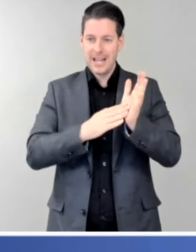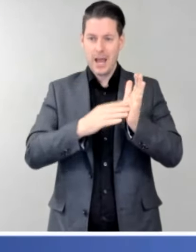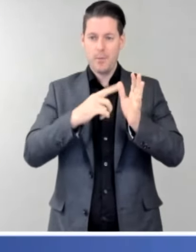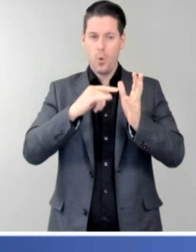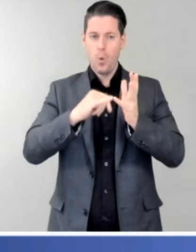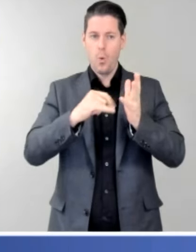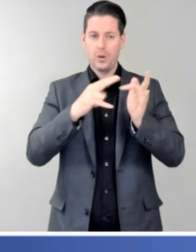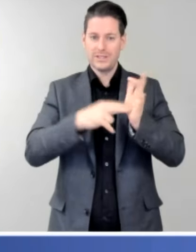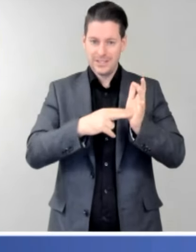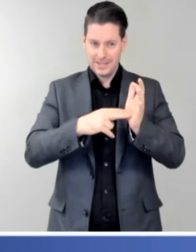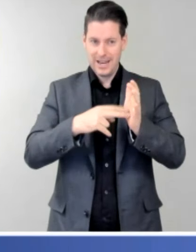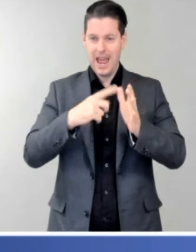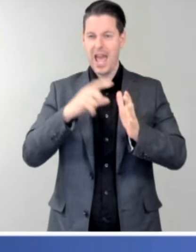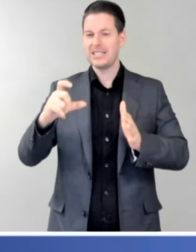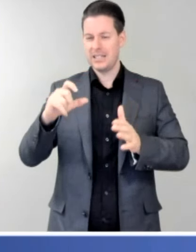opening remarks,